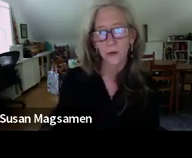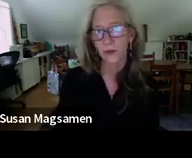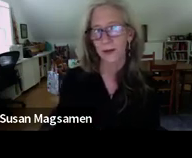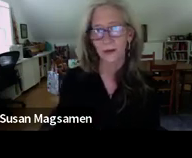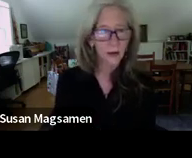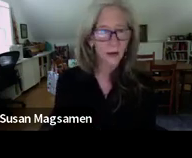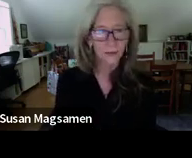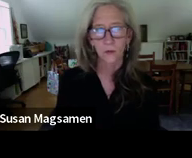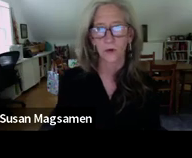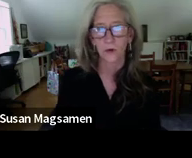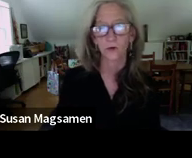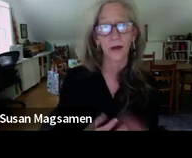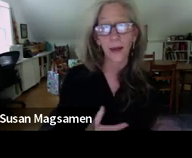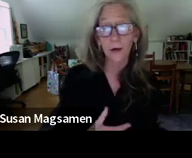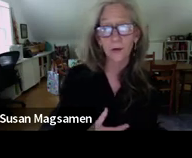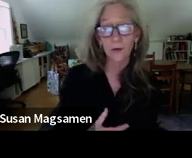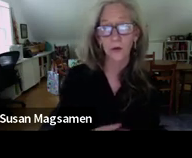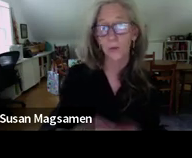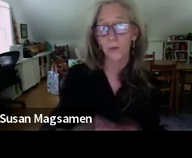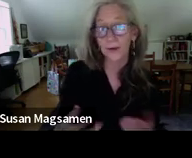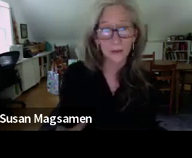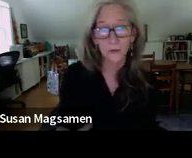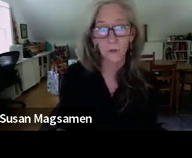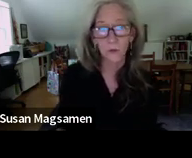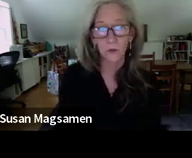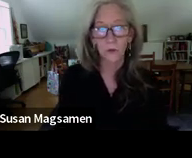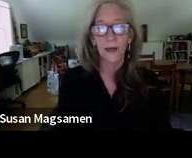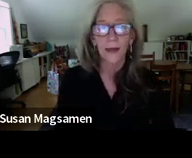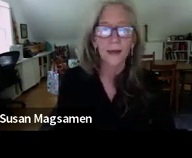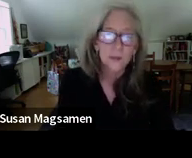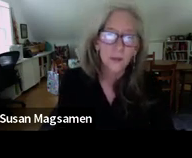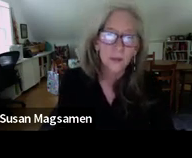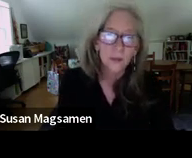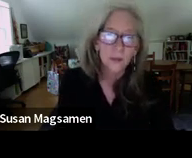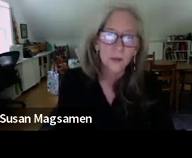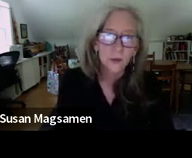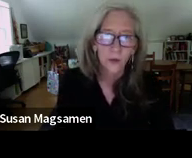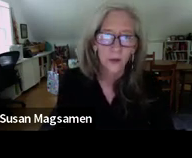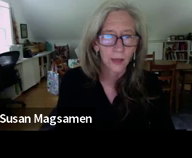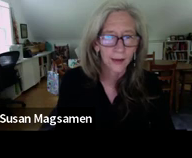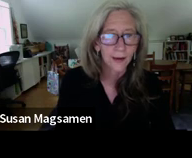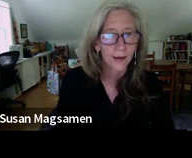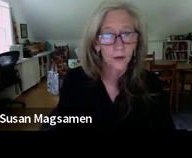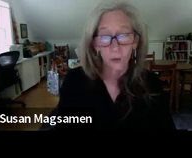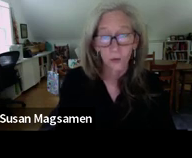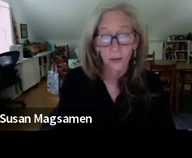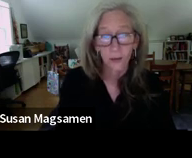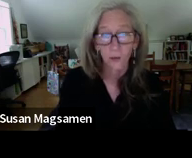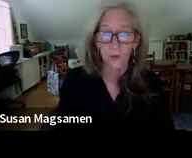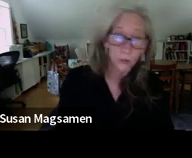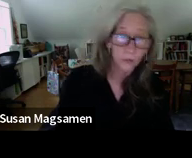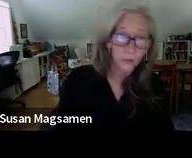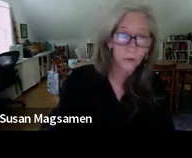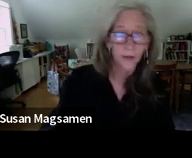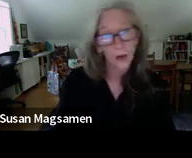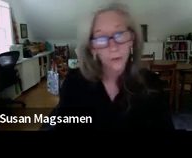It's this place where you connect the dots, where you find patterns, where you make sense of the world. it's this place where you decide what you like and you don't